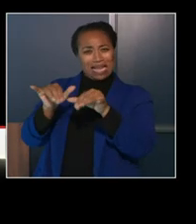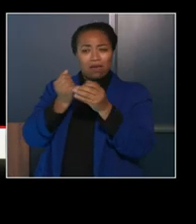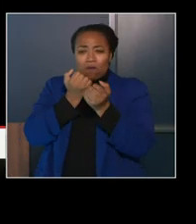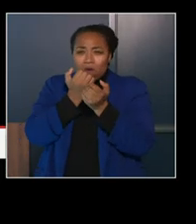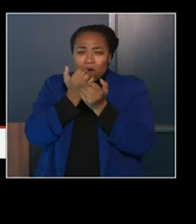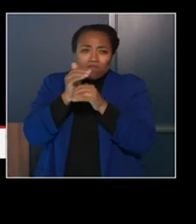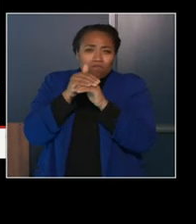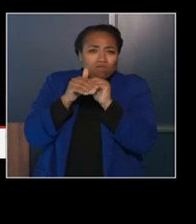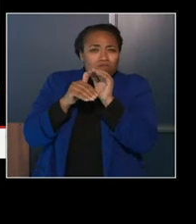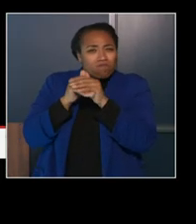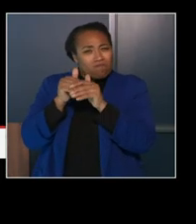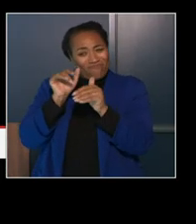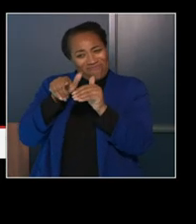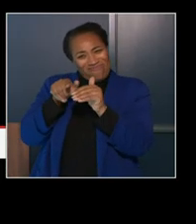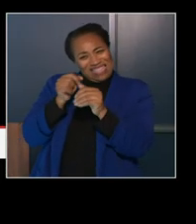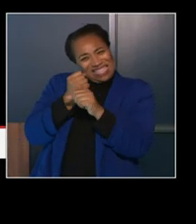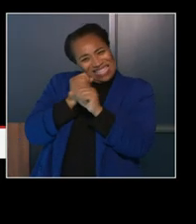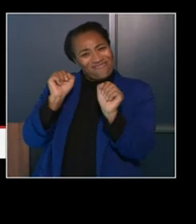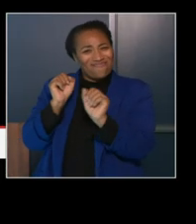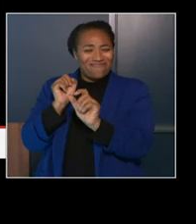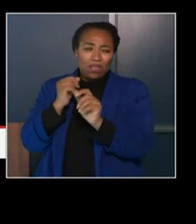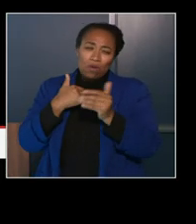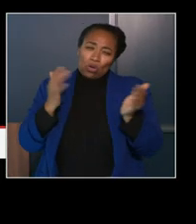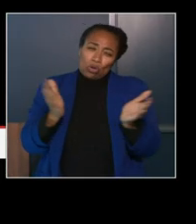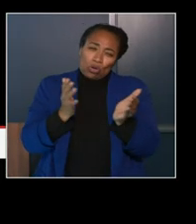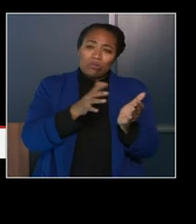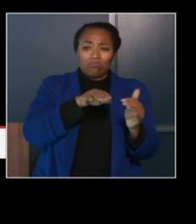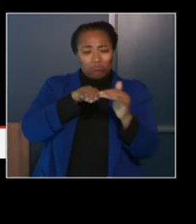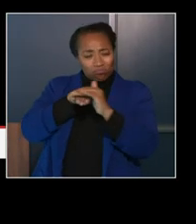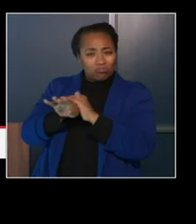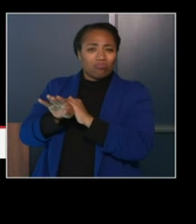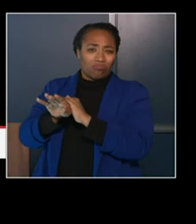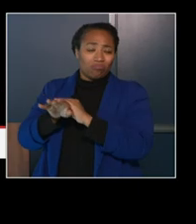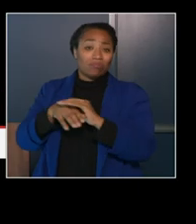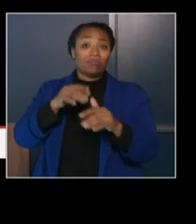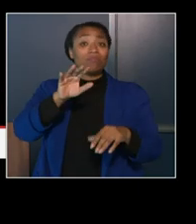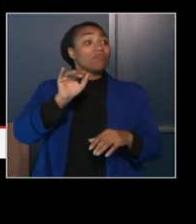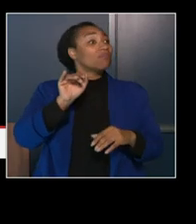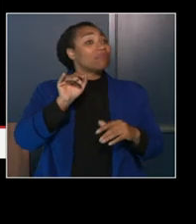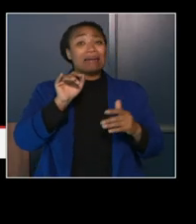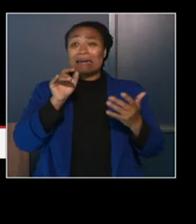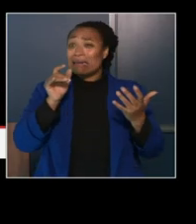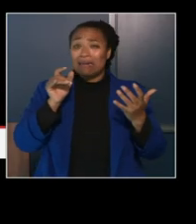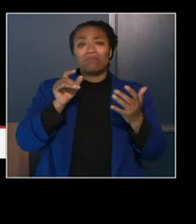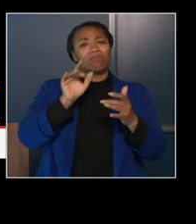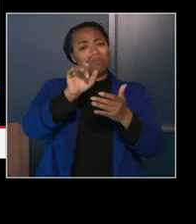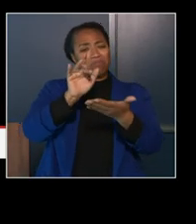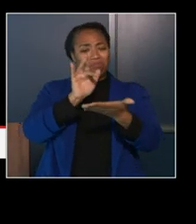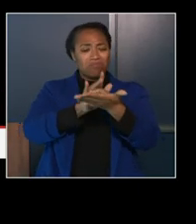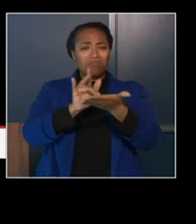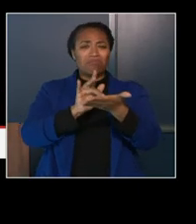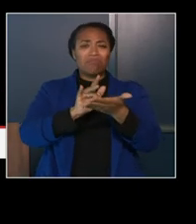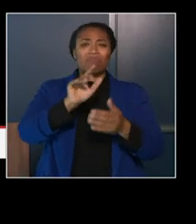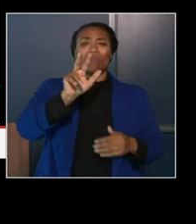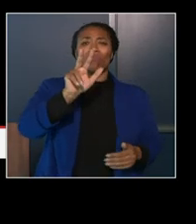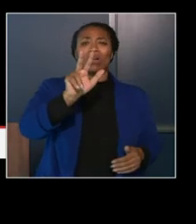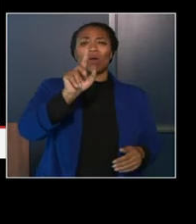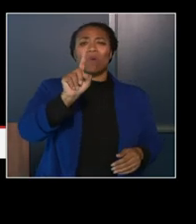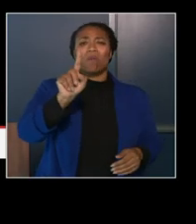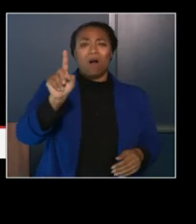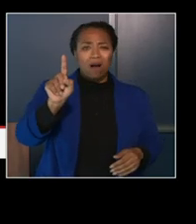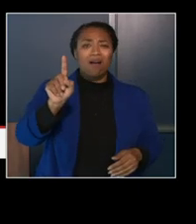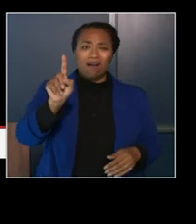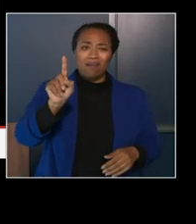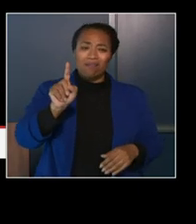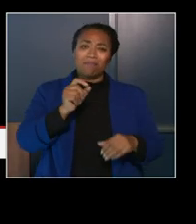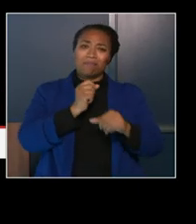We have the shelter capacity, and we need people to come into shelter. So between the snow and the cold,